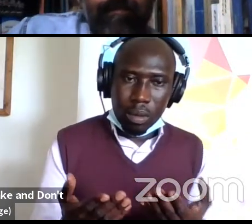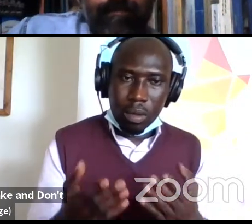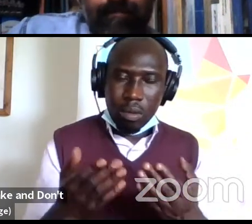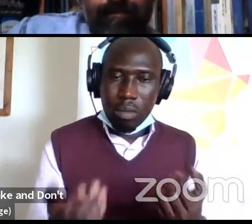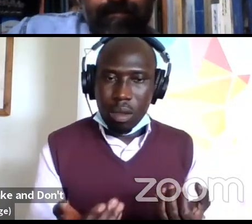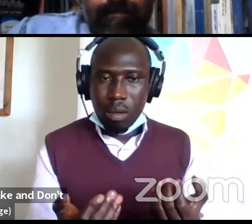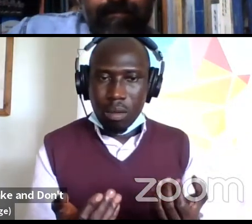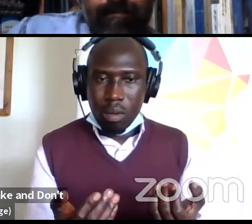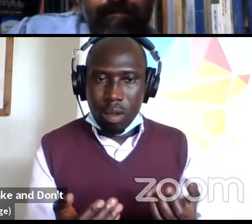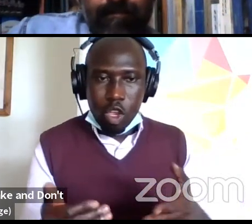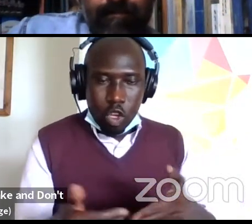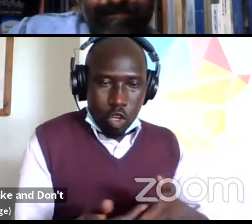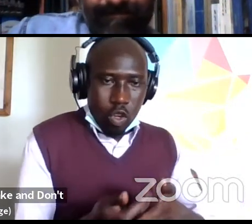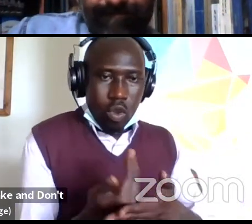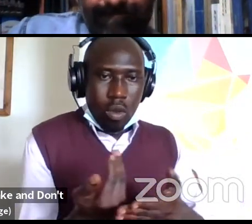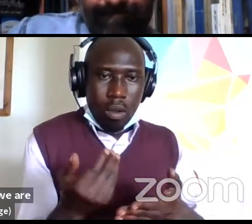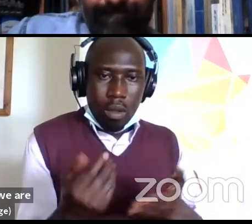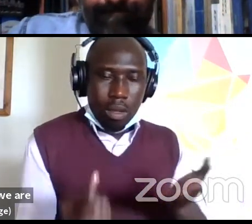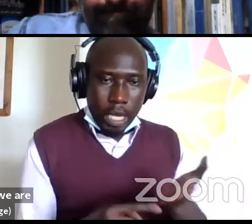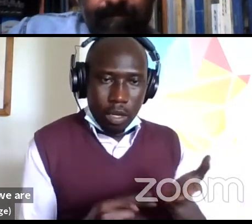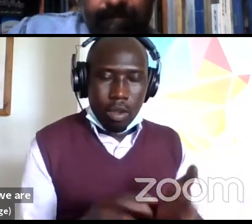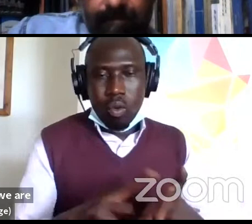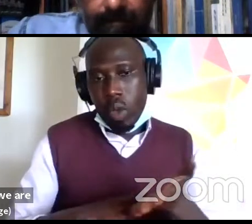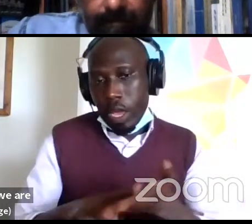acknowledge the new technologies we are using.